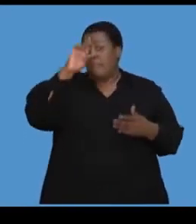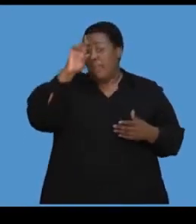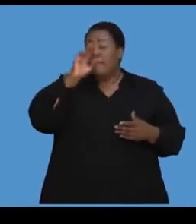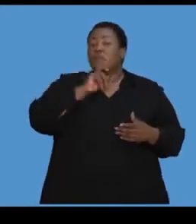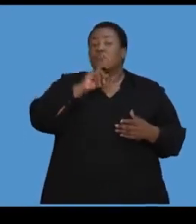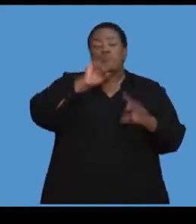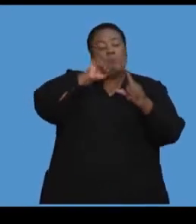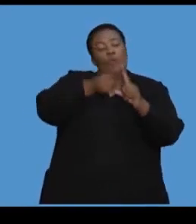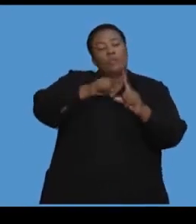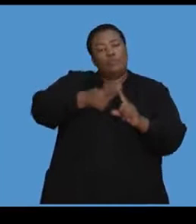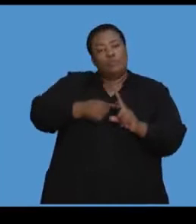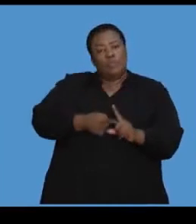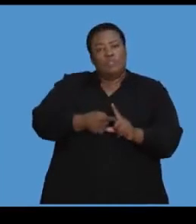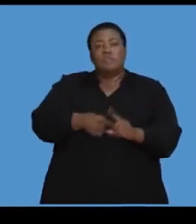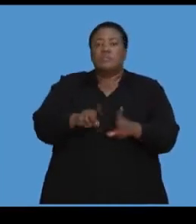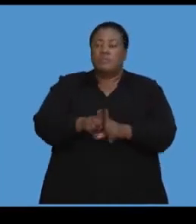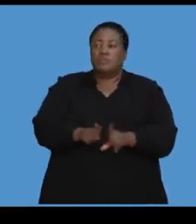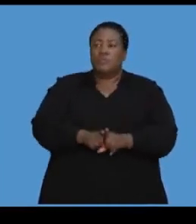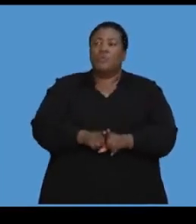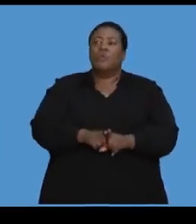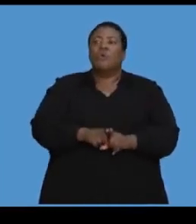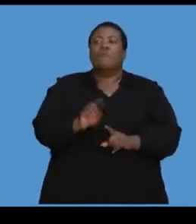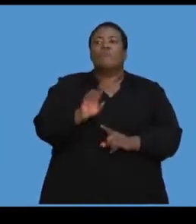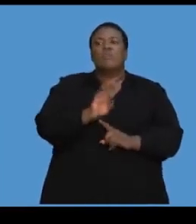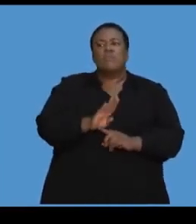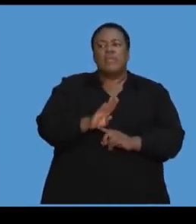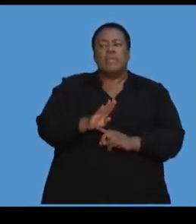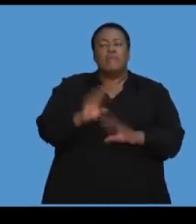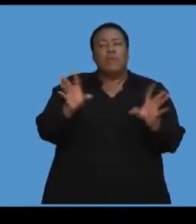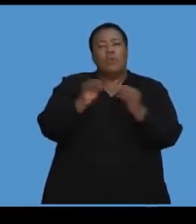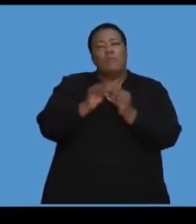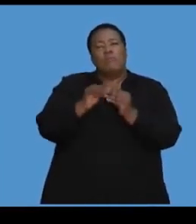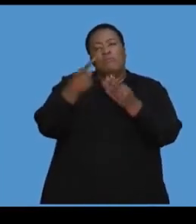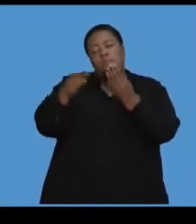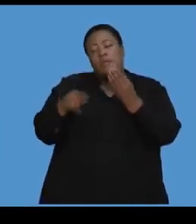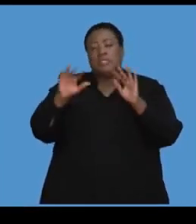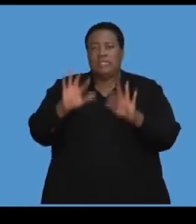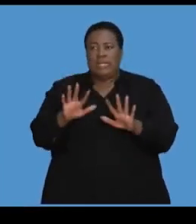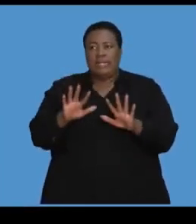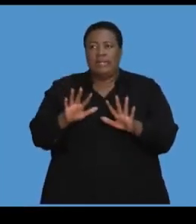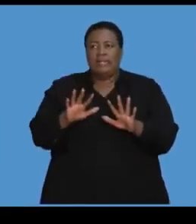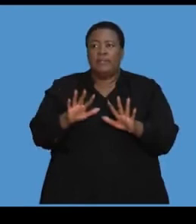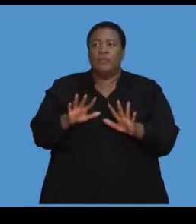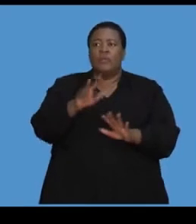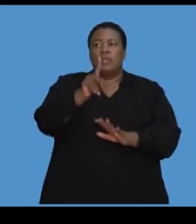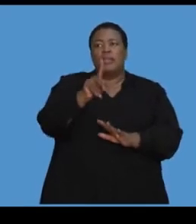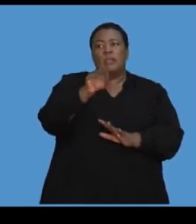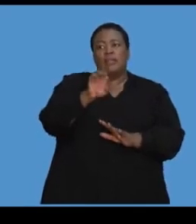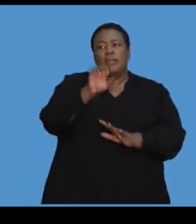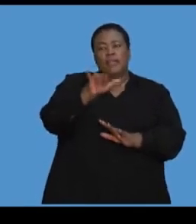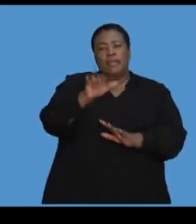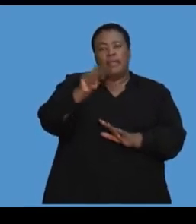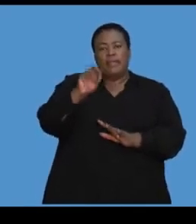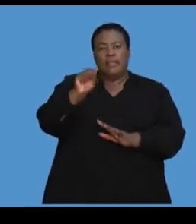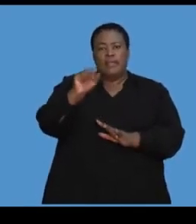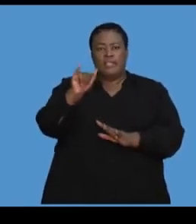again. Then typically the B part of your essay for 10 marks would be something like, how has the Keynesian, in brackets, endogenous